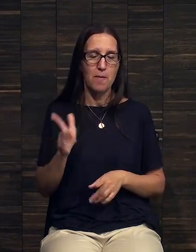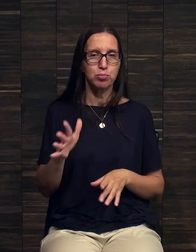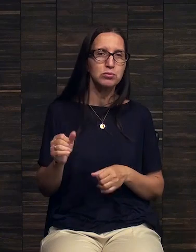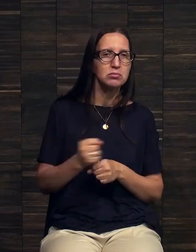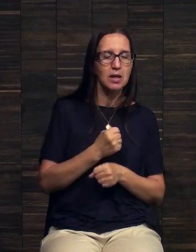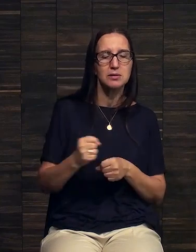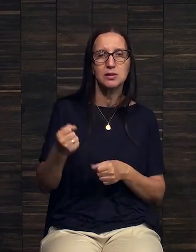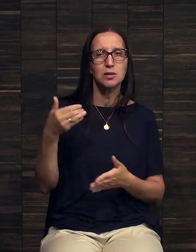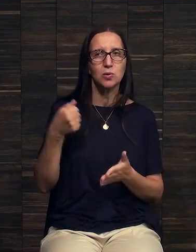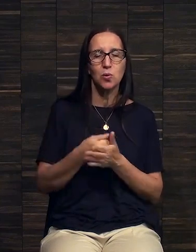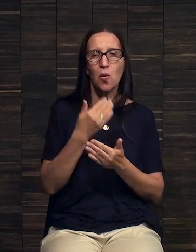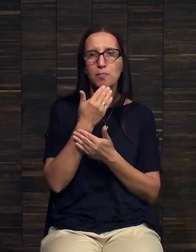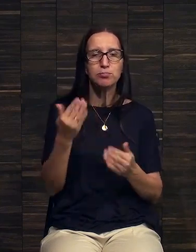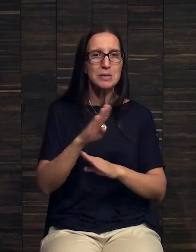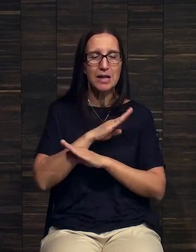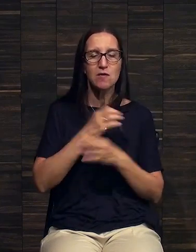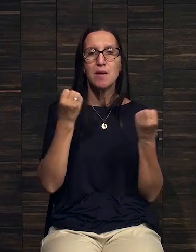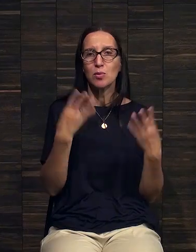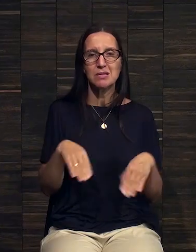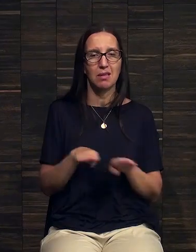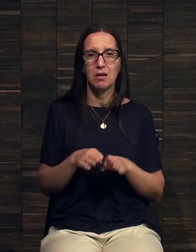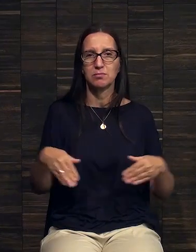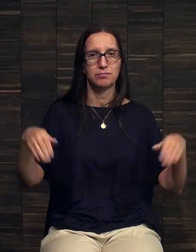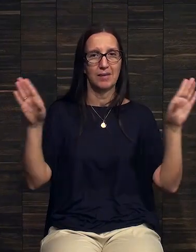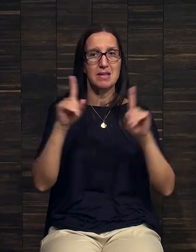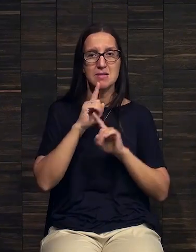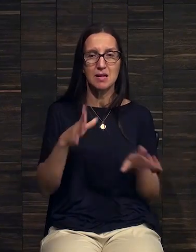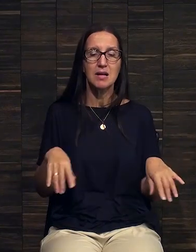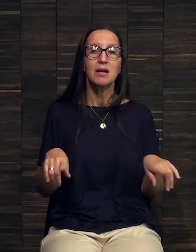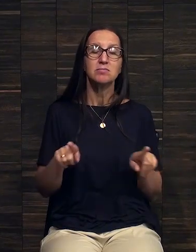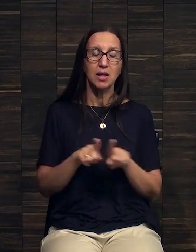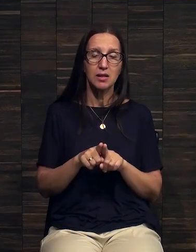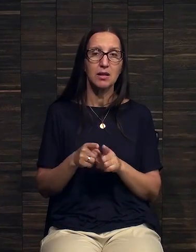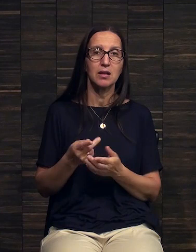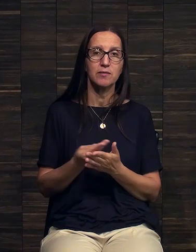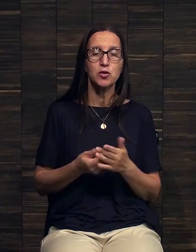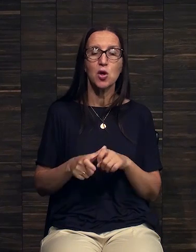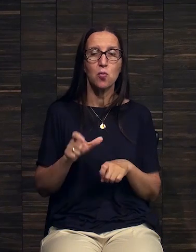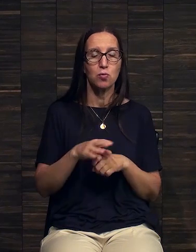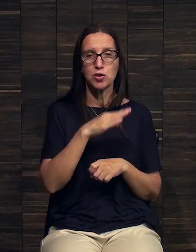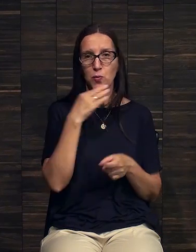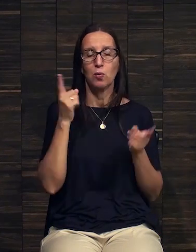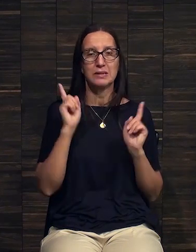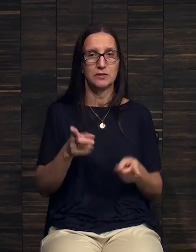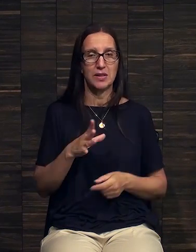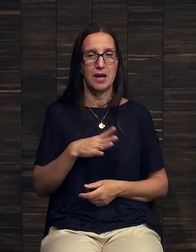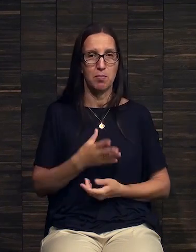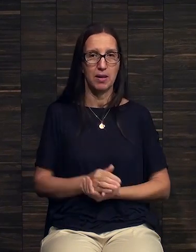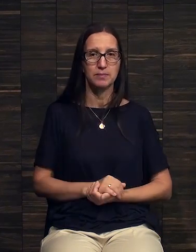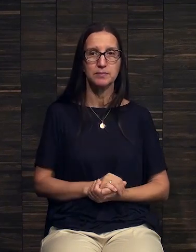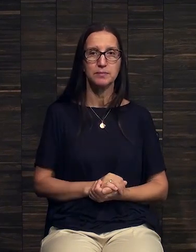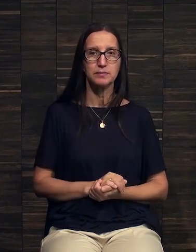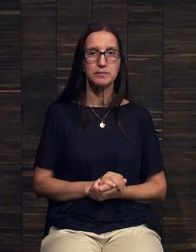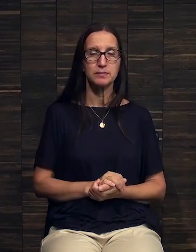can happen, because he will do his best and fight till death with you. So there were such things